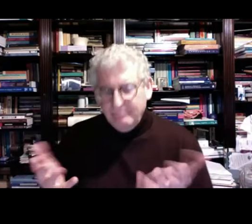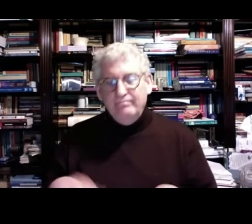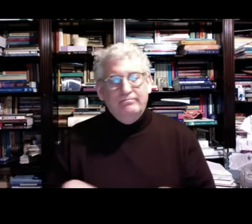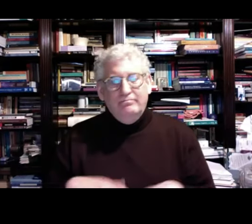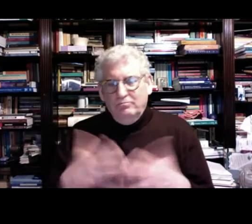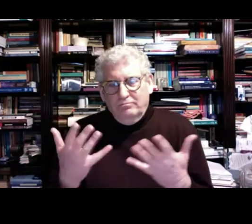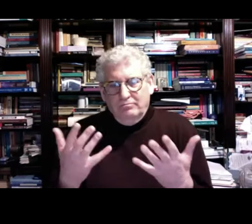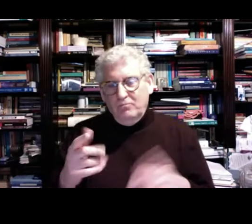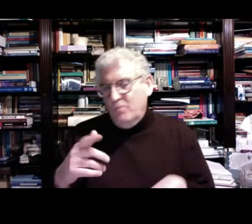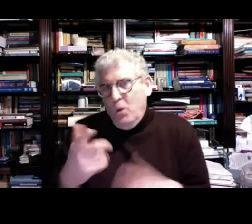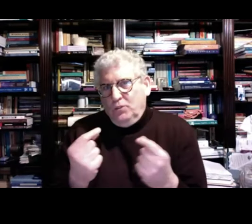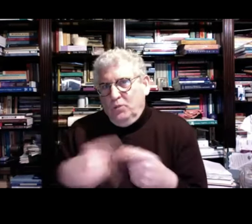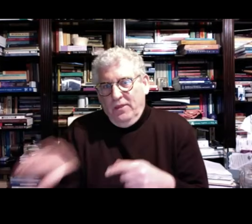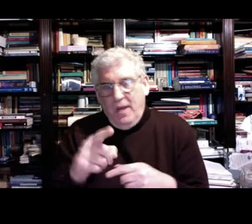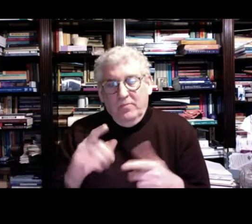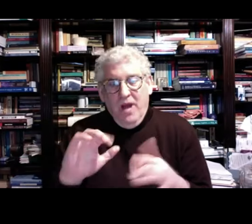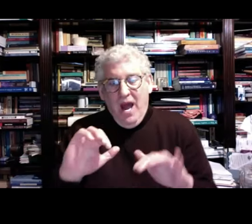school,